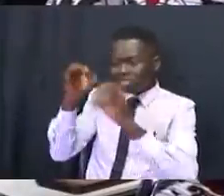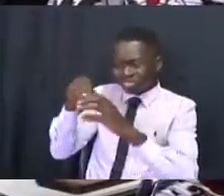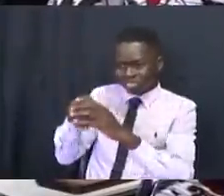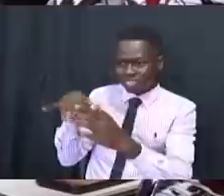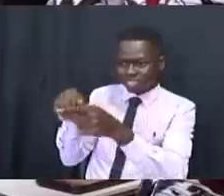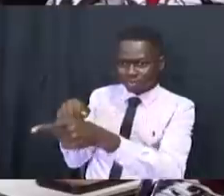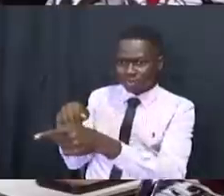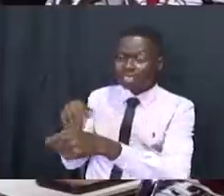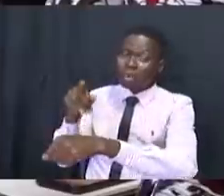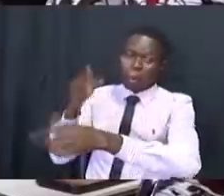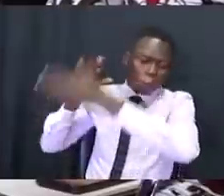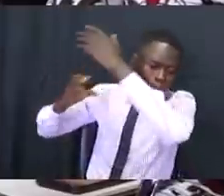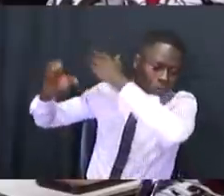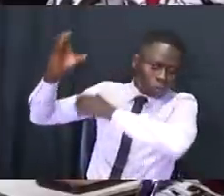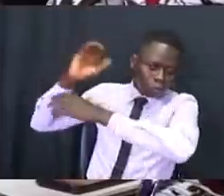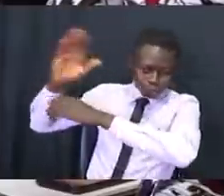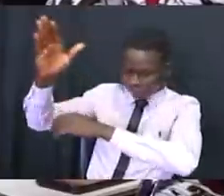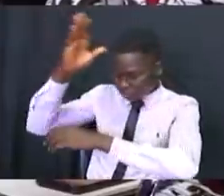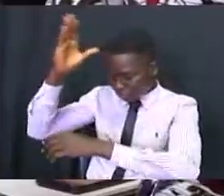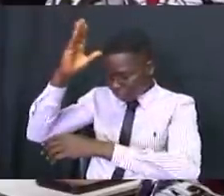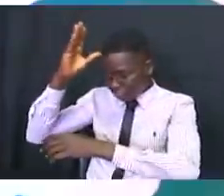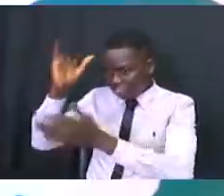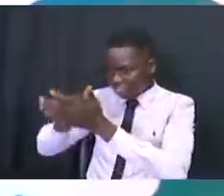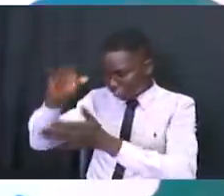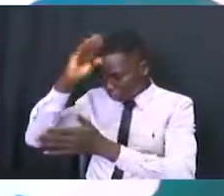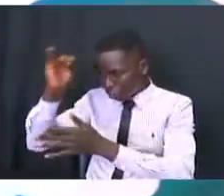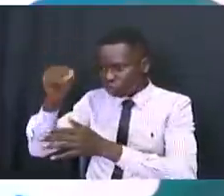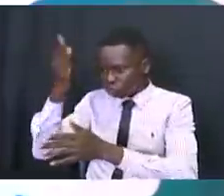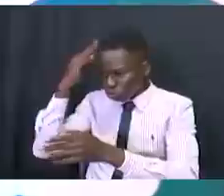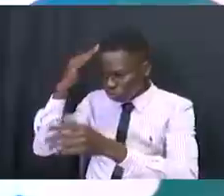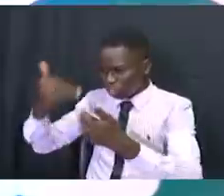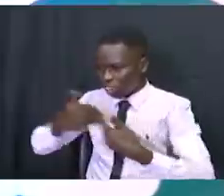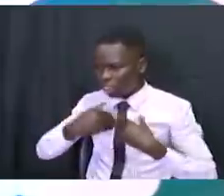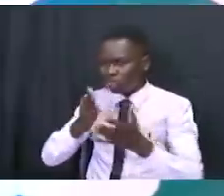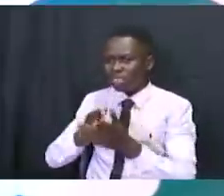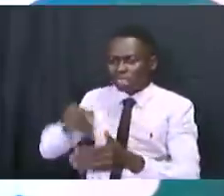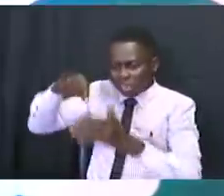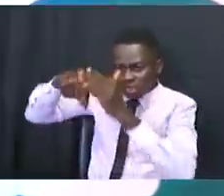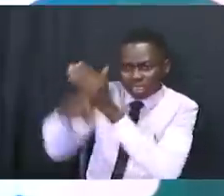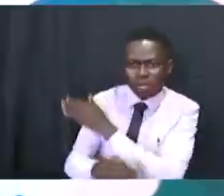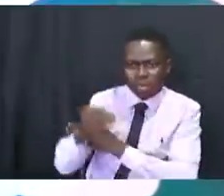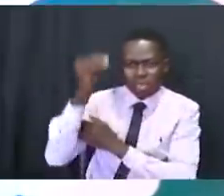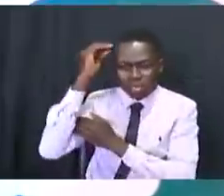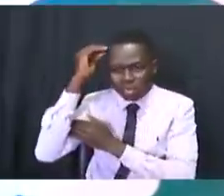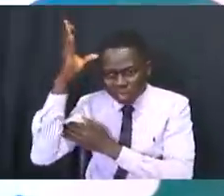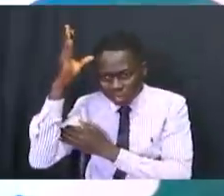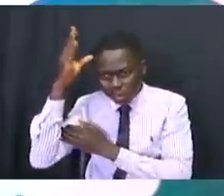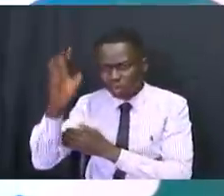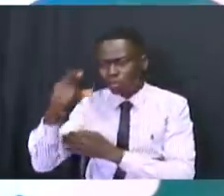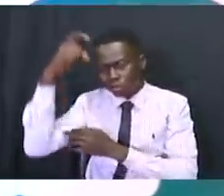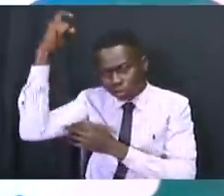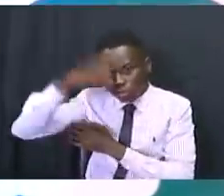the time of your father, he was found to have insight and intelligence and